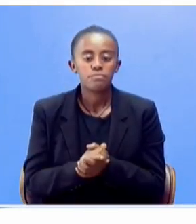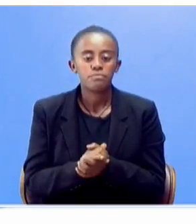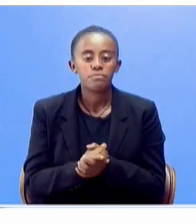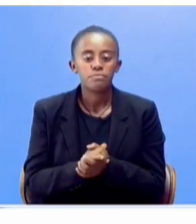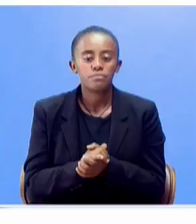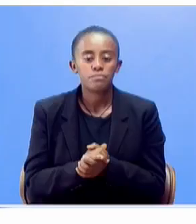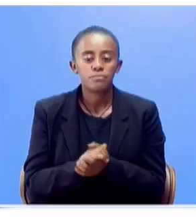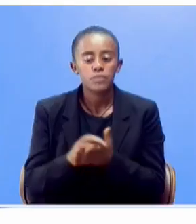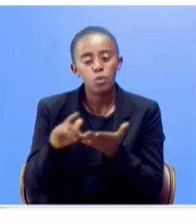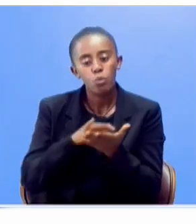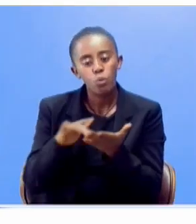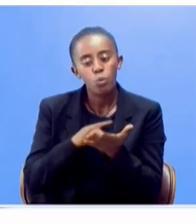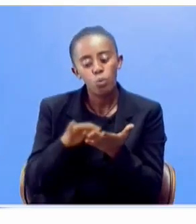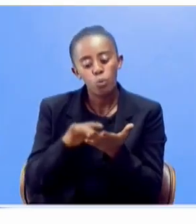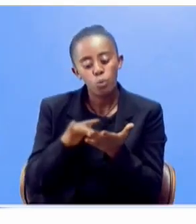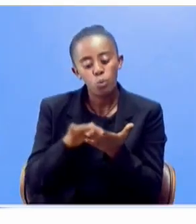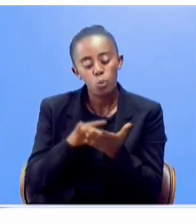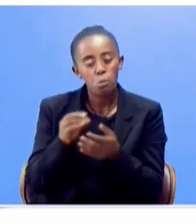studying.